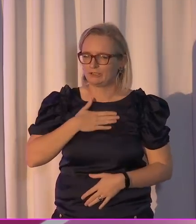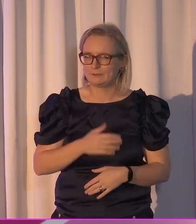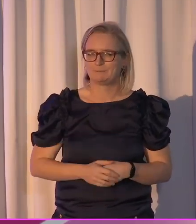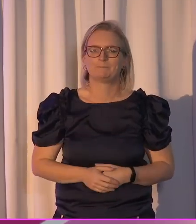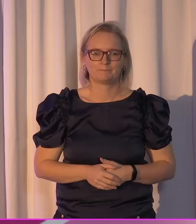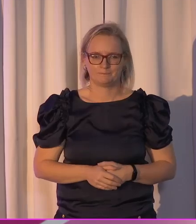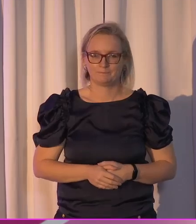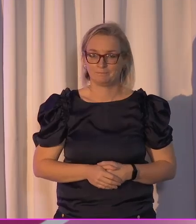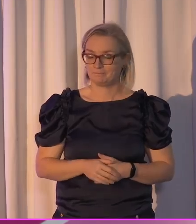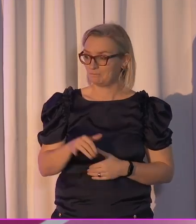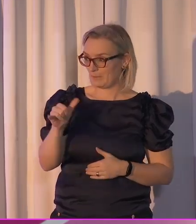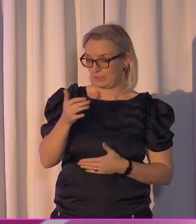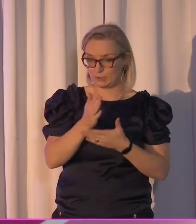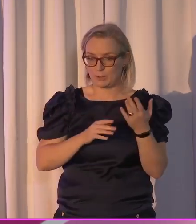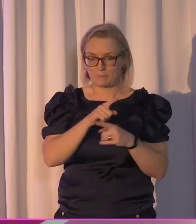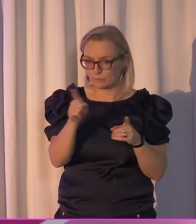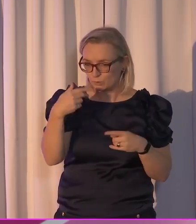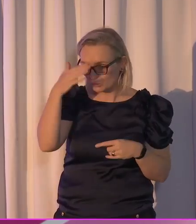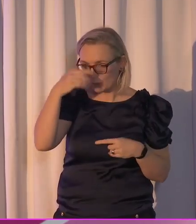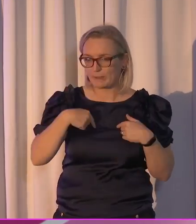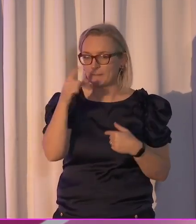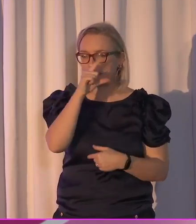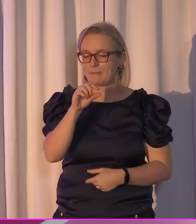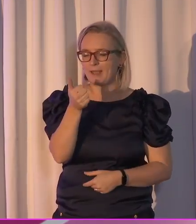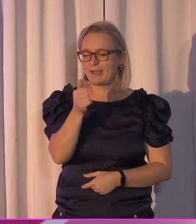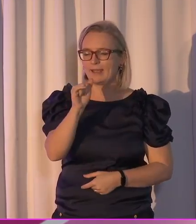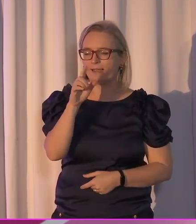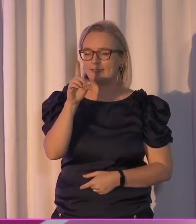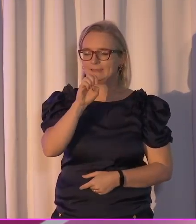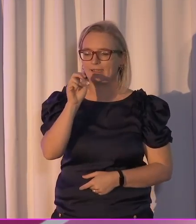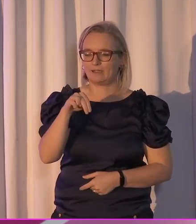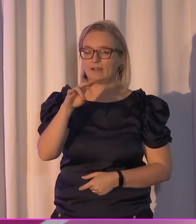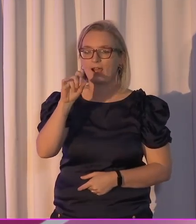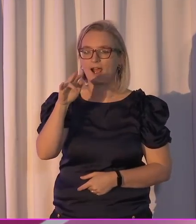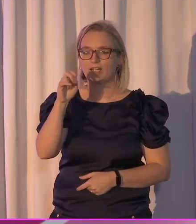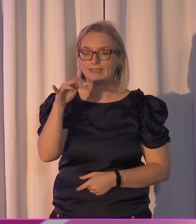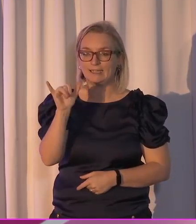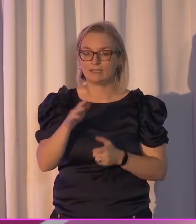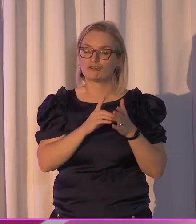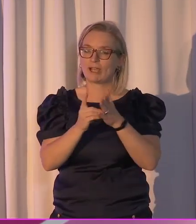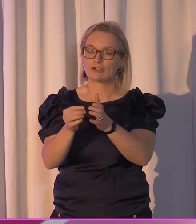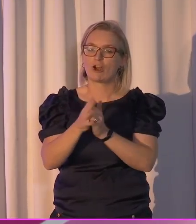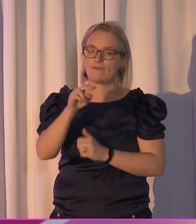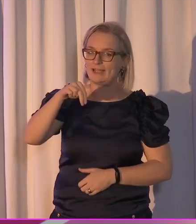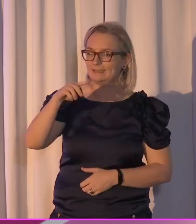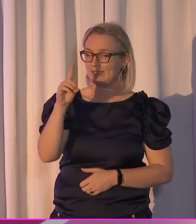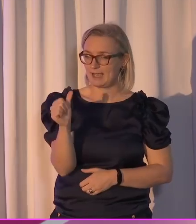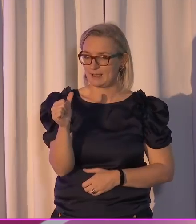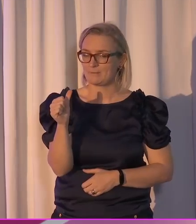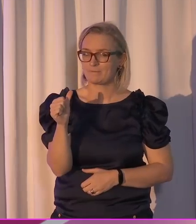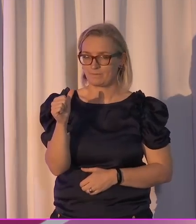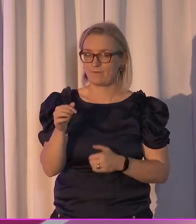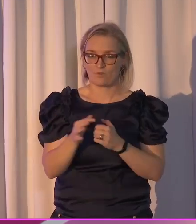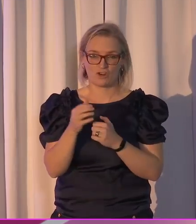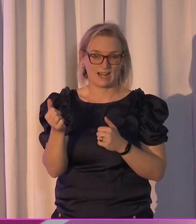For those of you who don't know me, my name is Aideen Hartney and I am the Director of the National Disability Authority. And